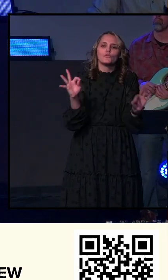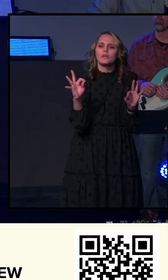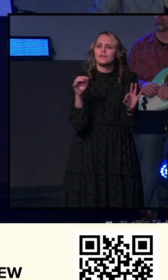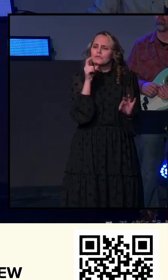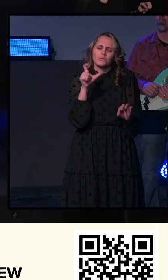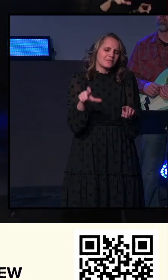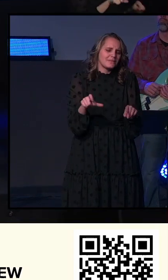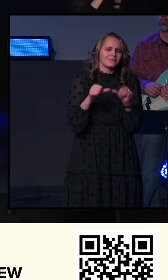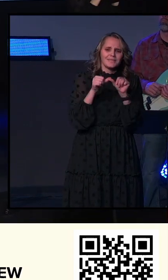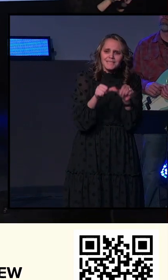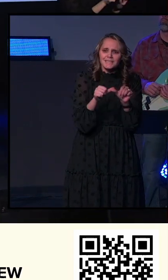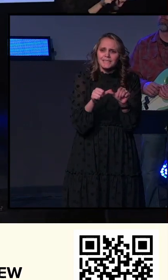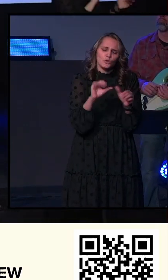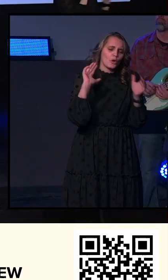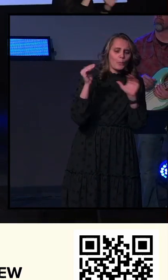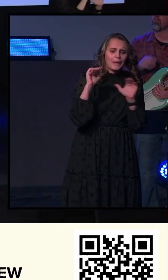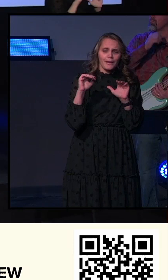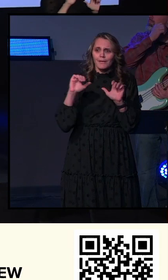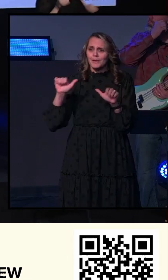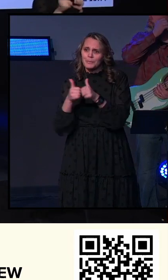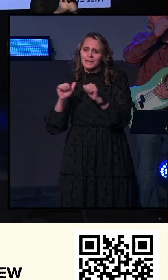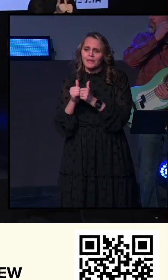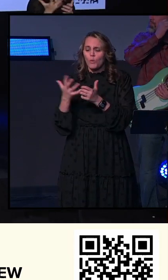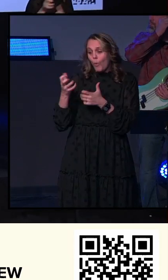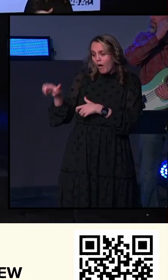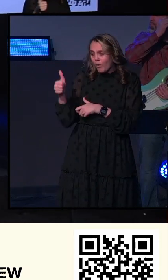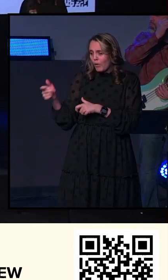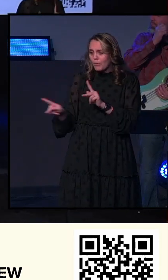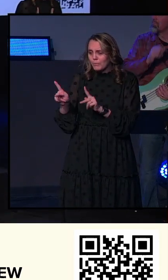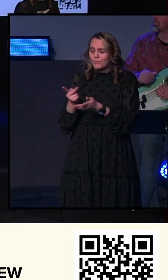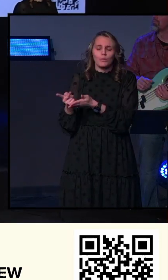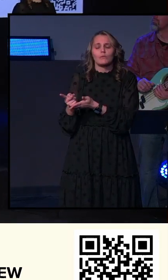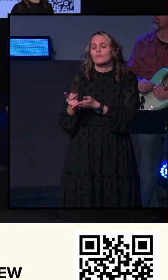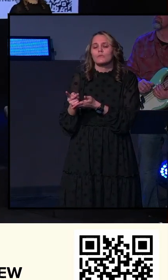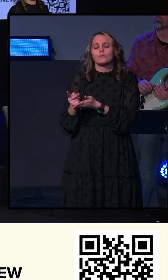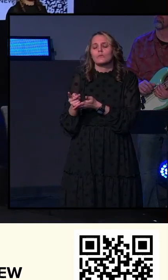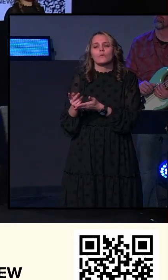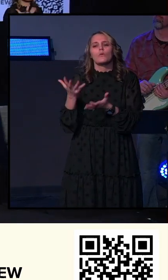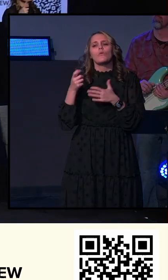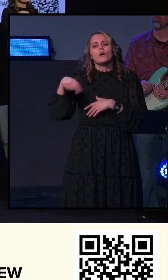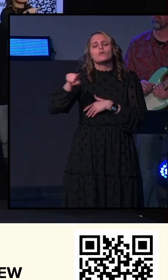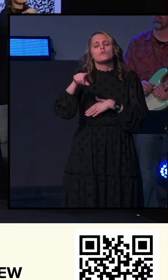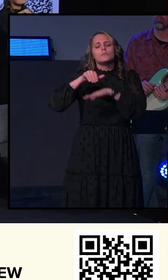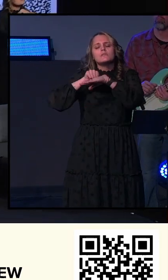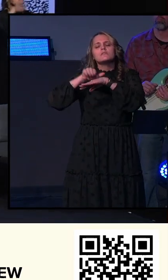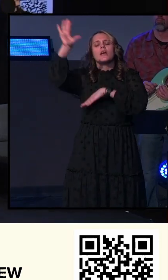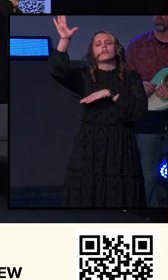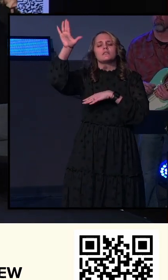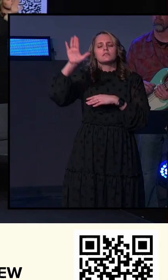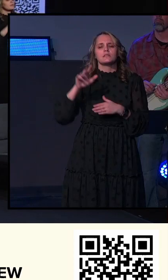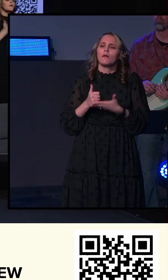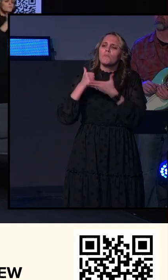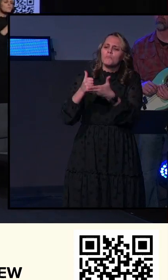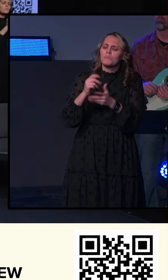compete, and to root for other people to lose. And may you be sent to the people